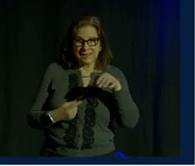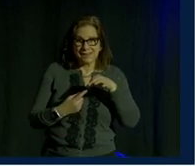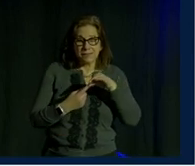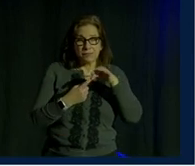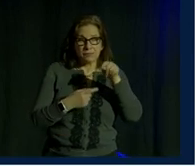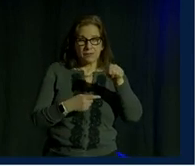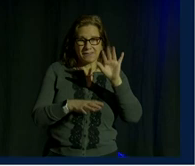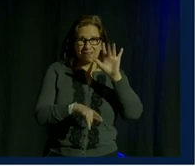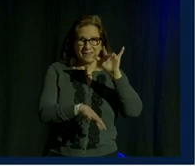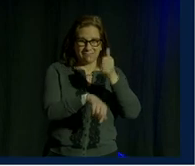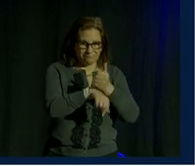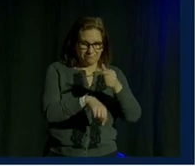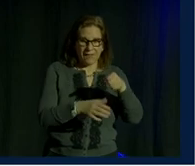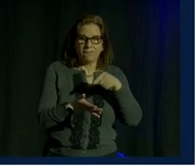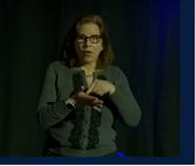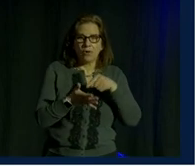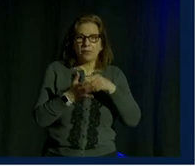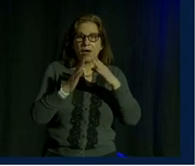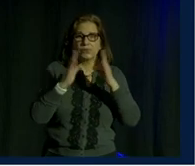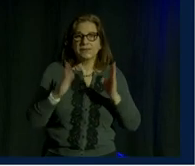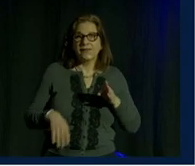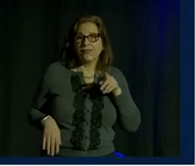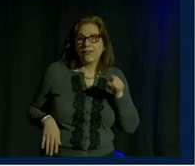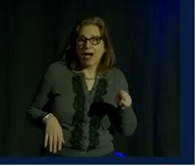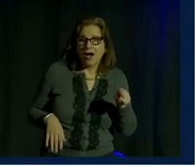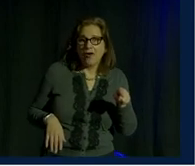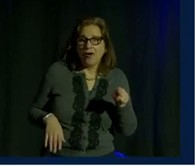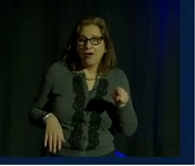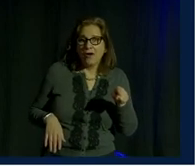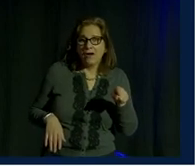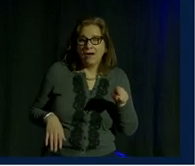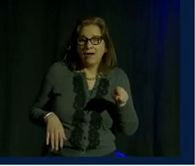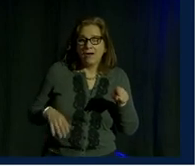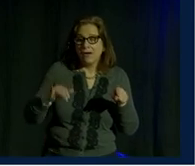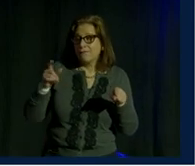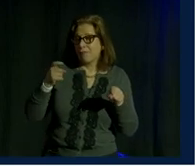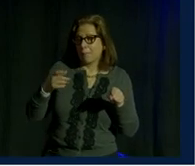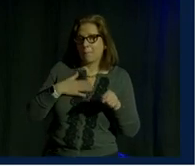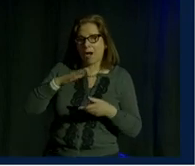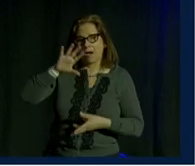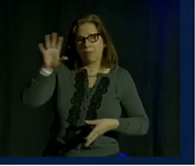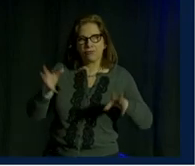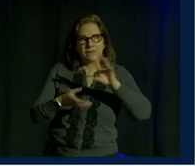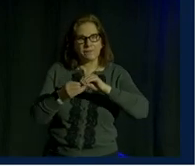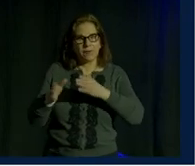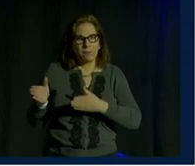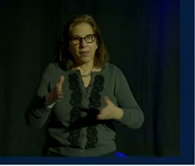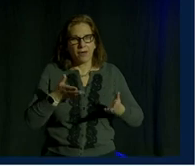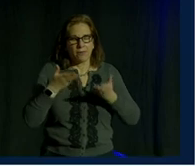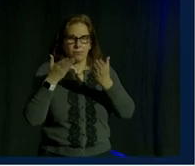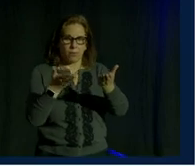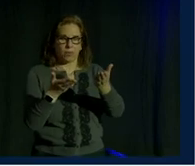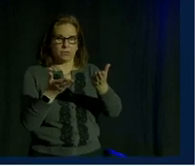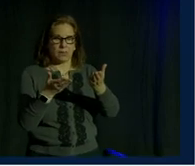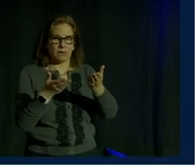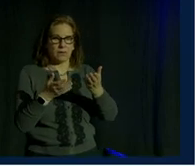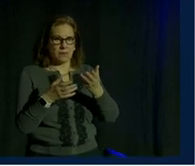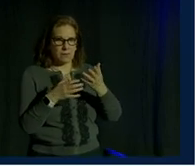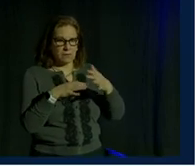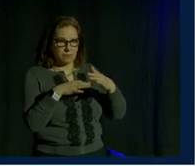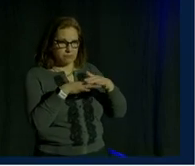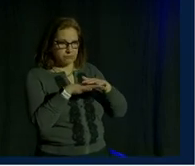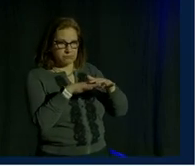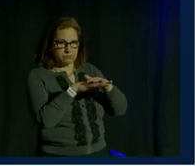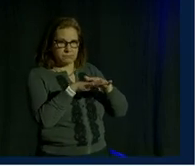area. And what the comprehensive plan proposes is additional density along major corridors that can support